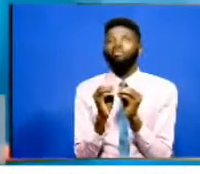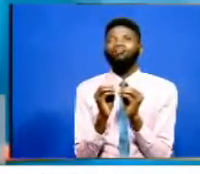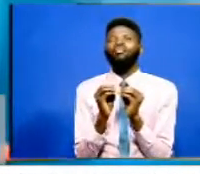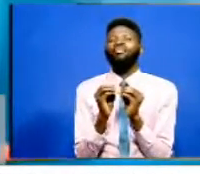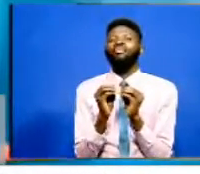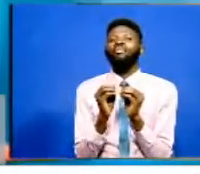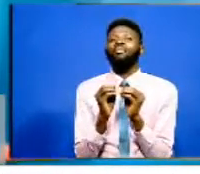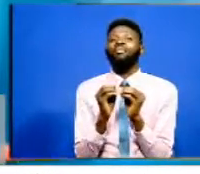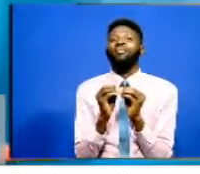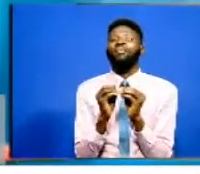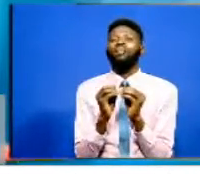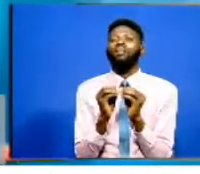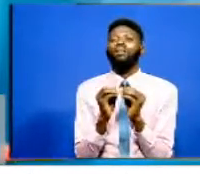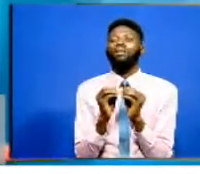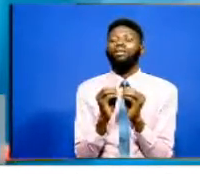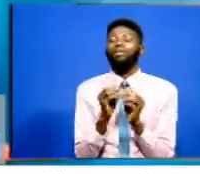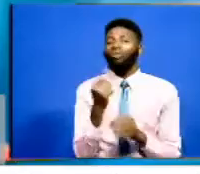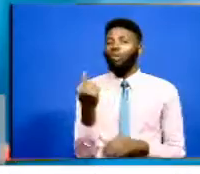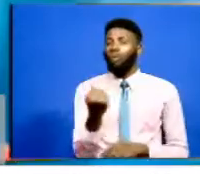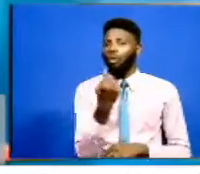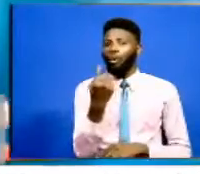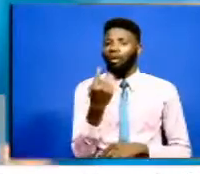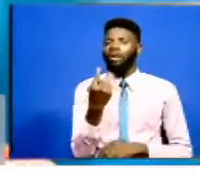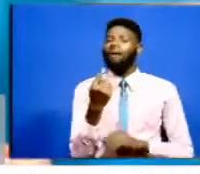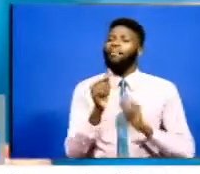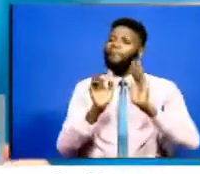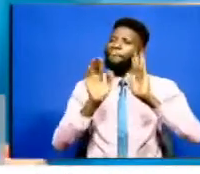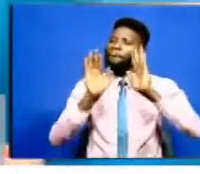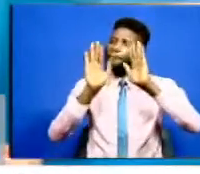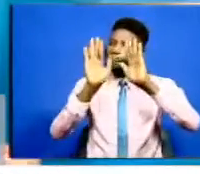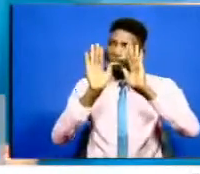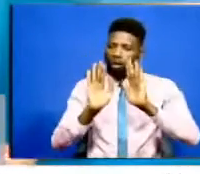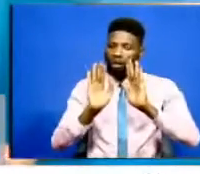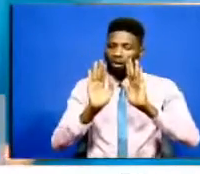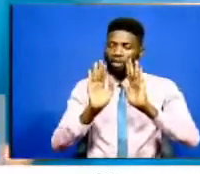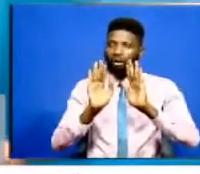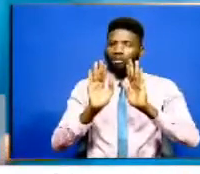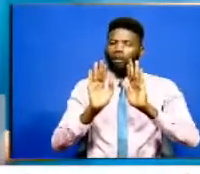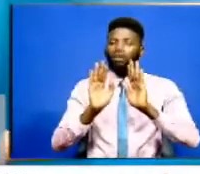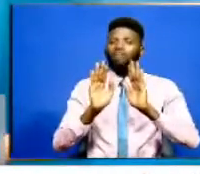only really urgent matters such as the approval,